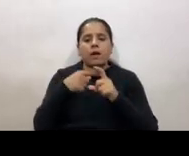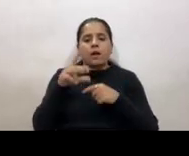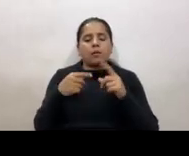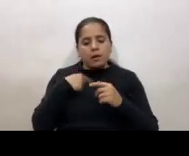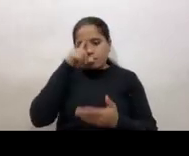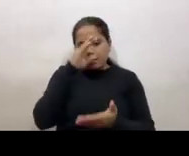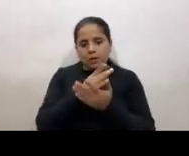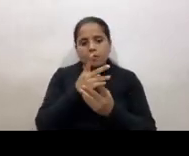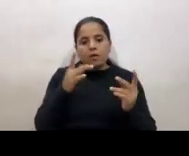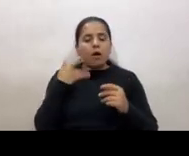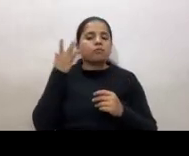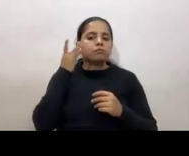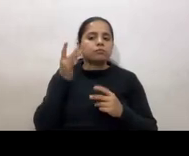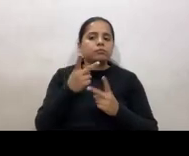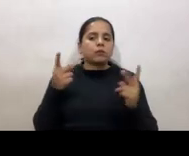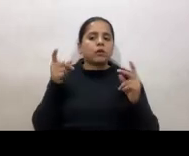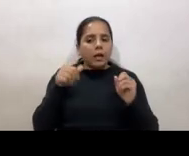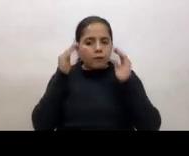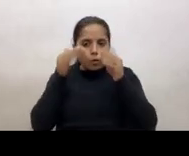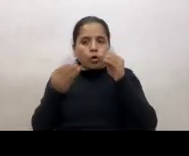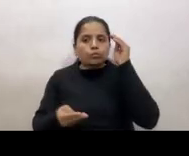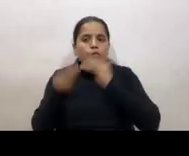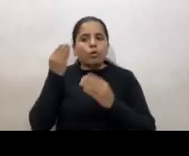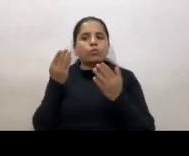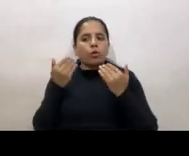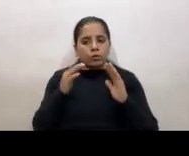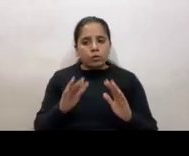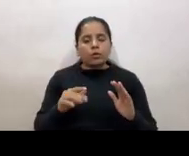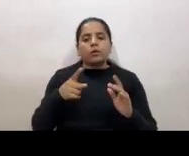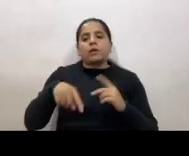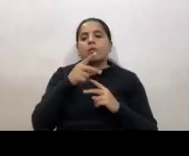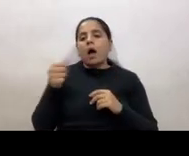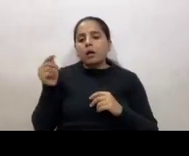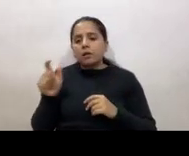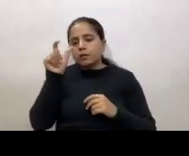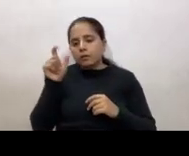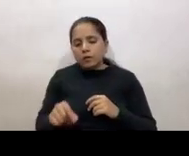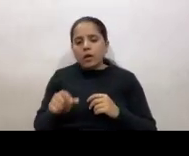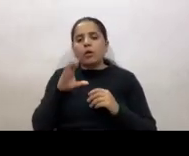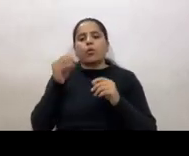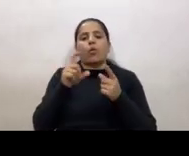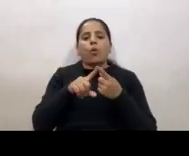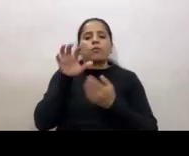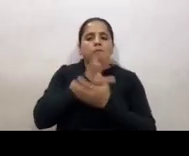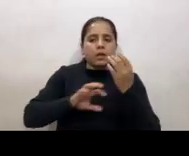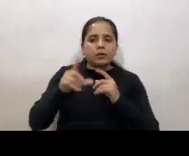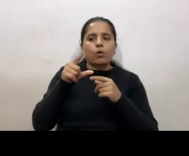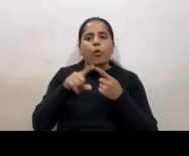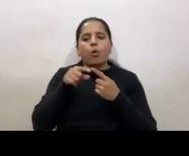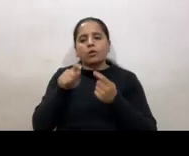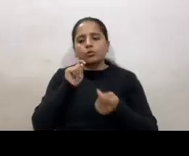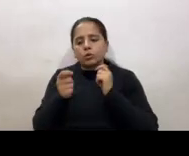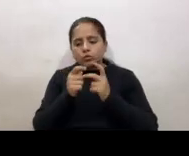a bit neglected, can be focused more. And there's another terms like code mixing, code switching as well that